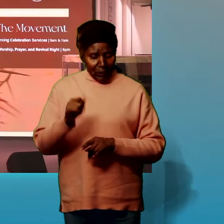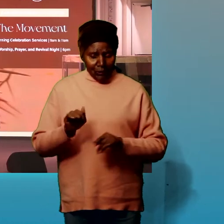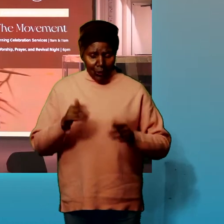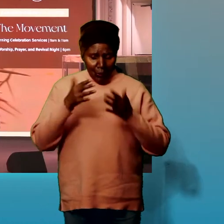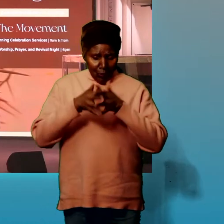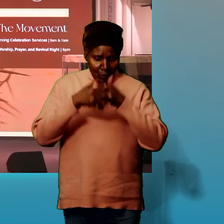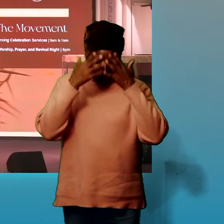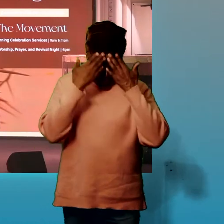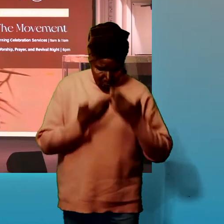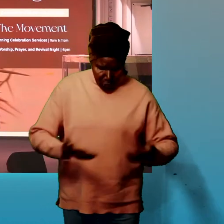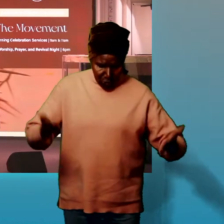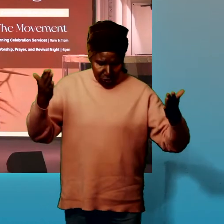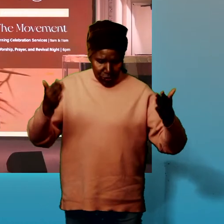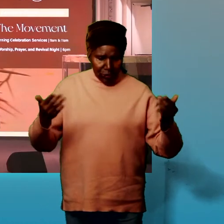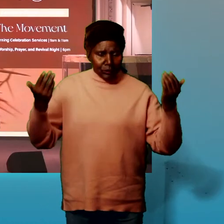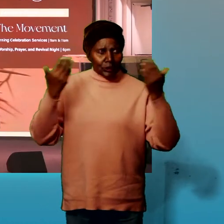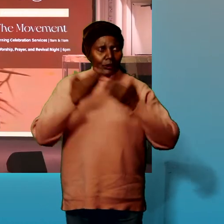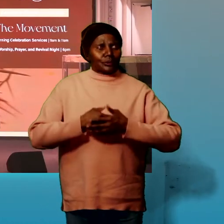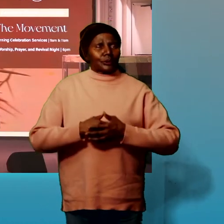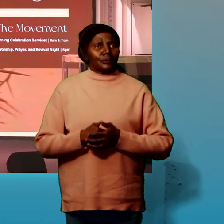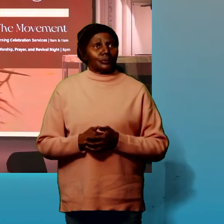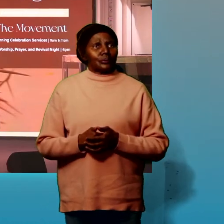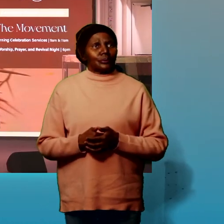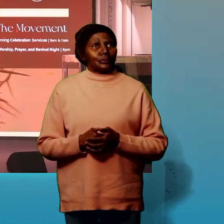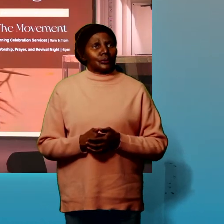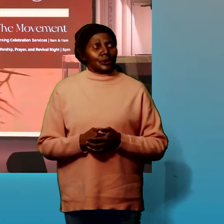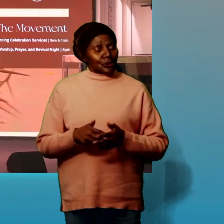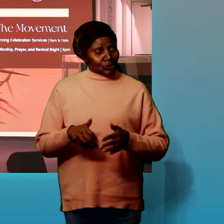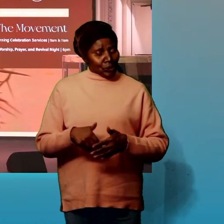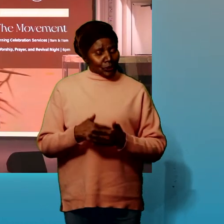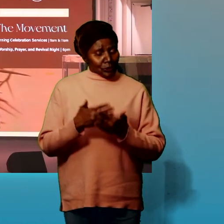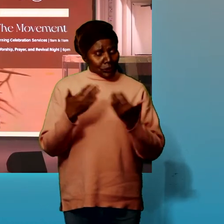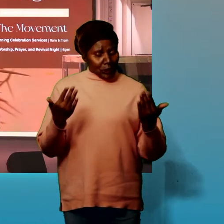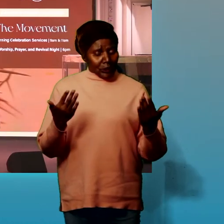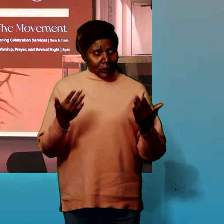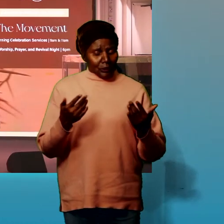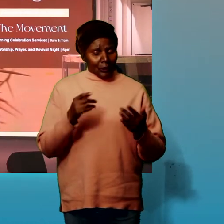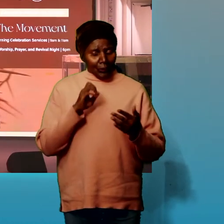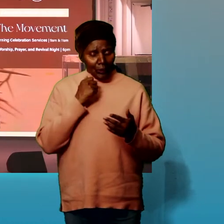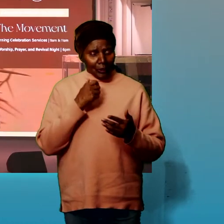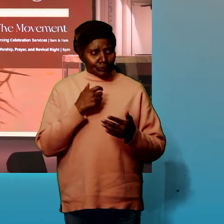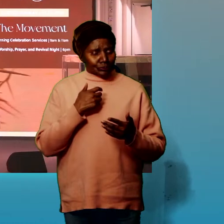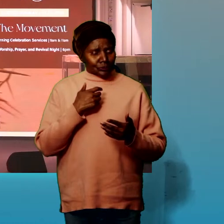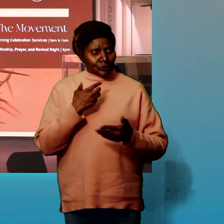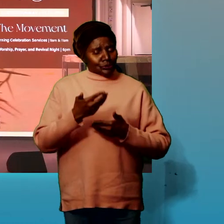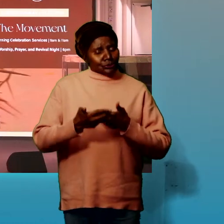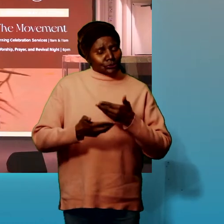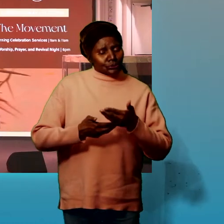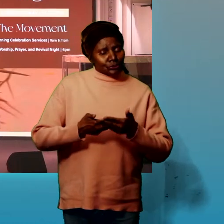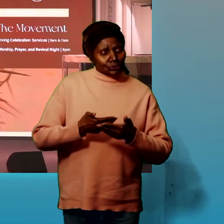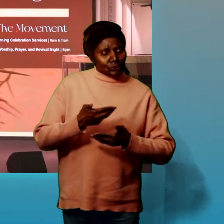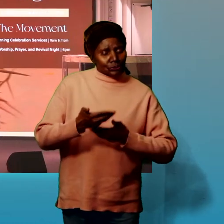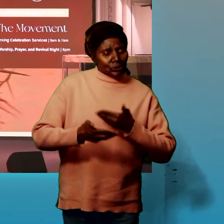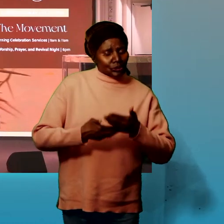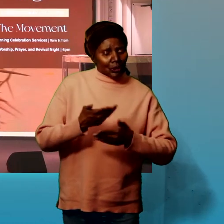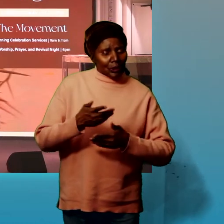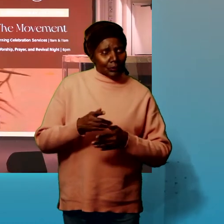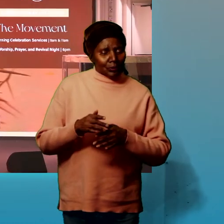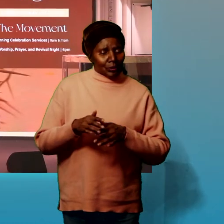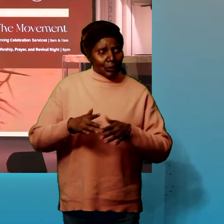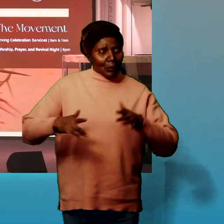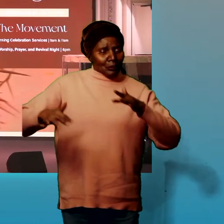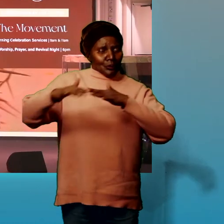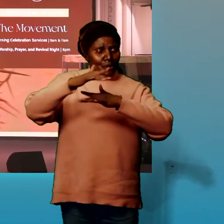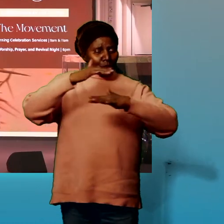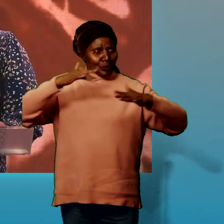evening. And this whole day will describe the movement. And Jordan will bring a word in the midst of the worship about